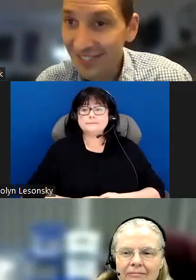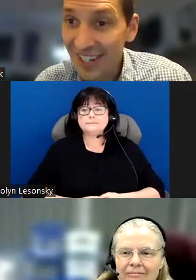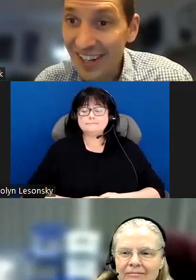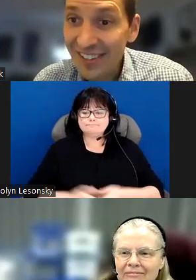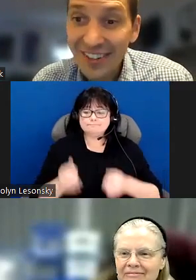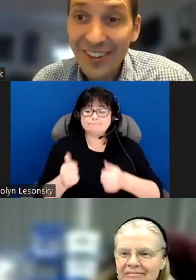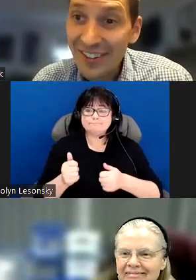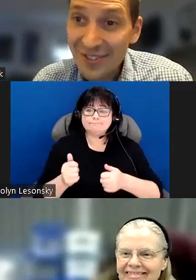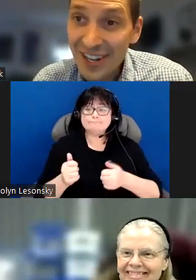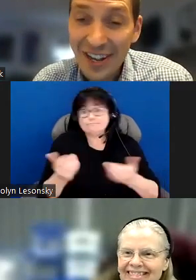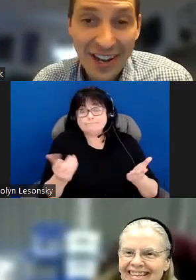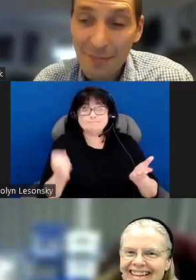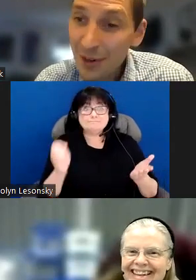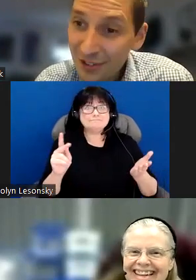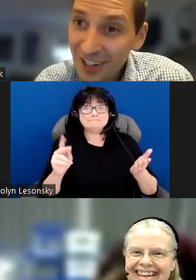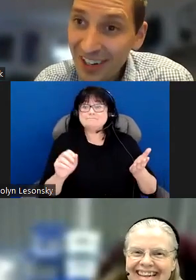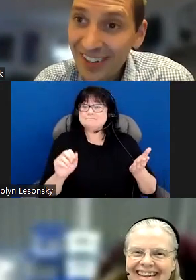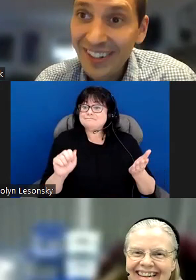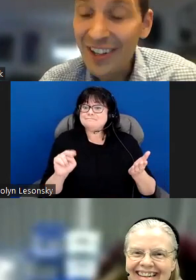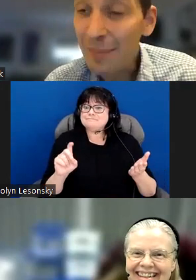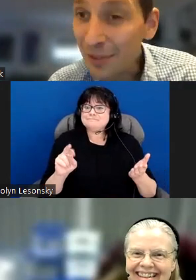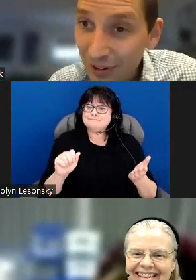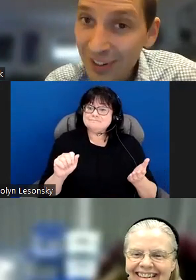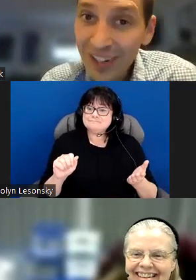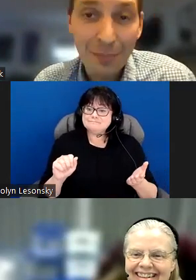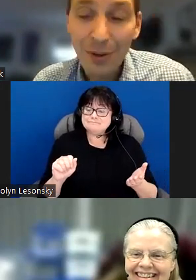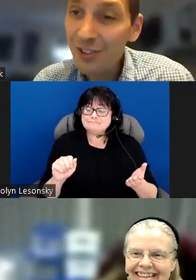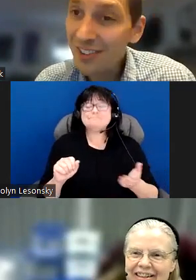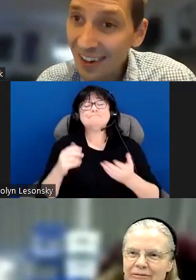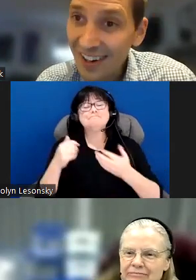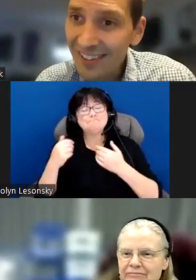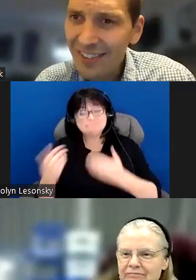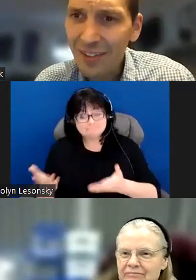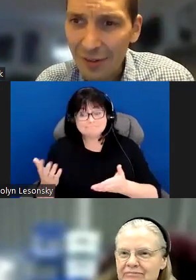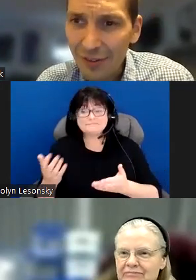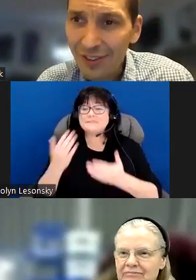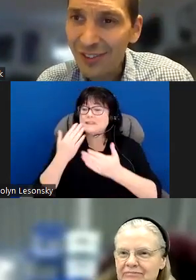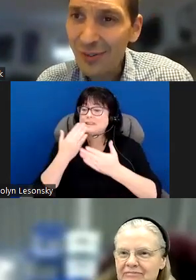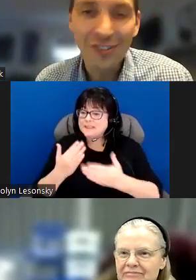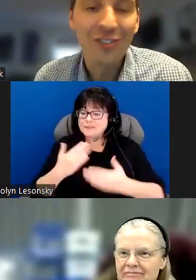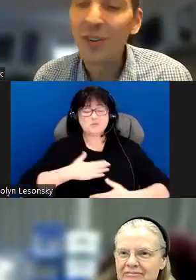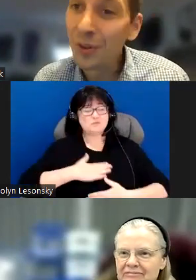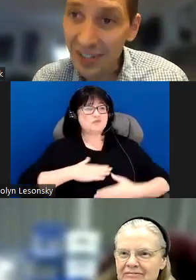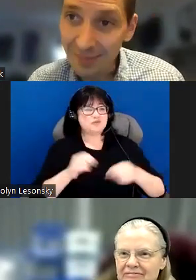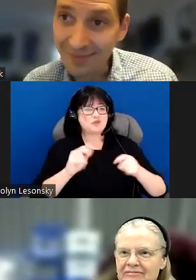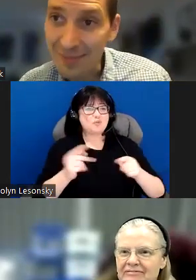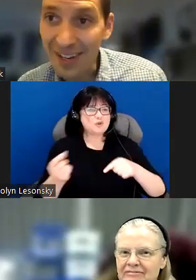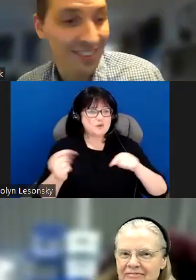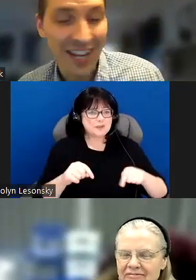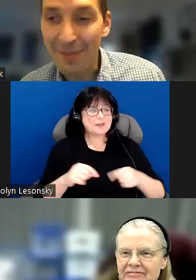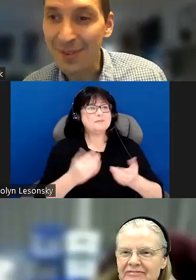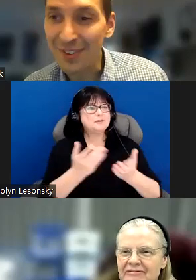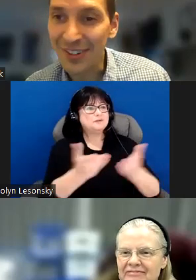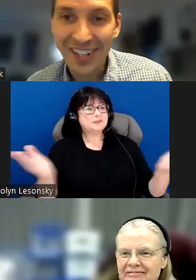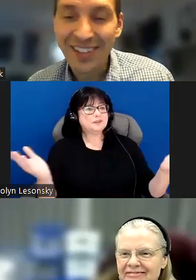Amazing. Well, I tell you what, Andrea, I appreciate the opportunity. I appreciate the audience, the thoughtfulness, the questions, the whole team that